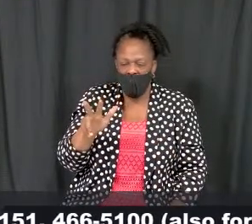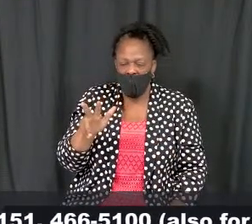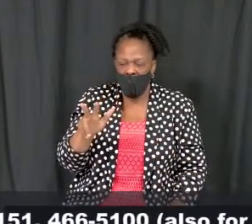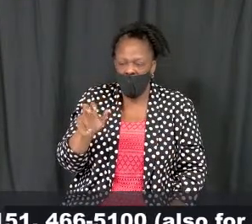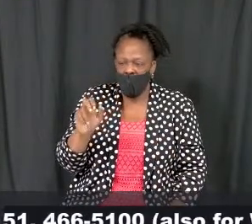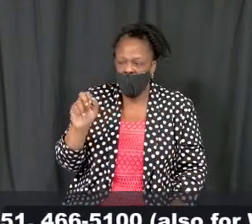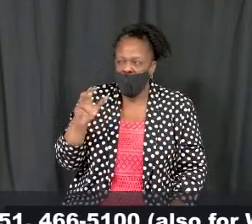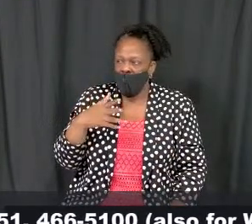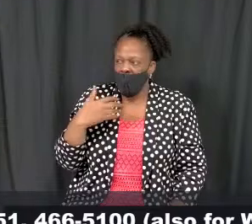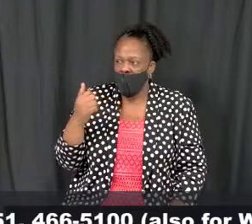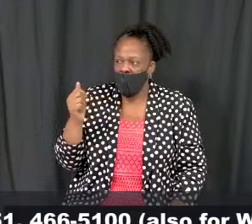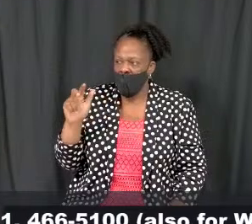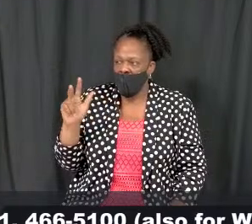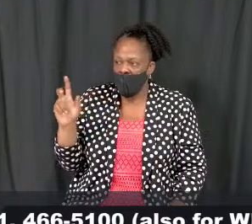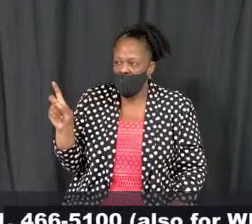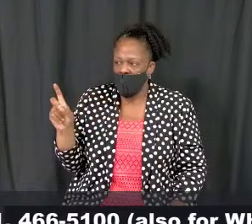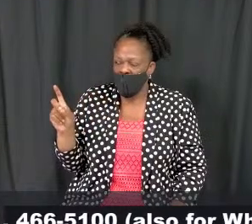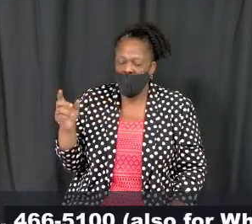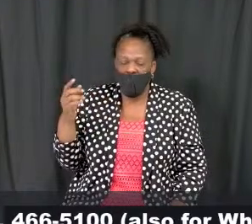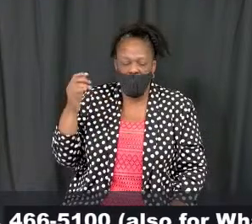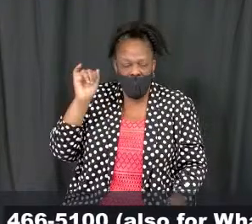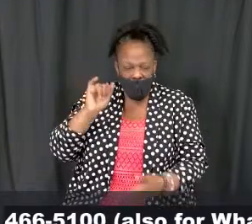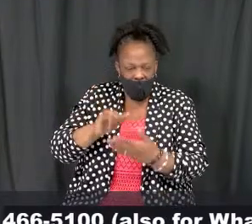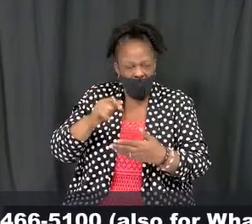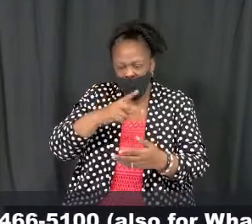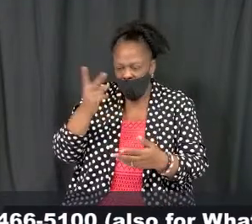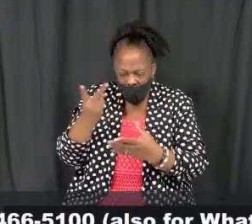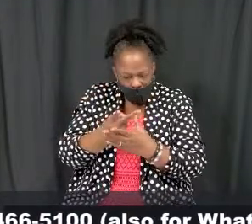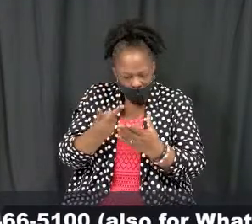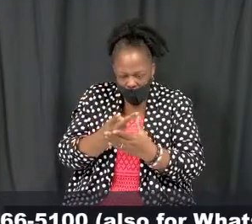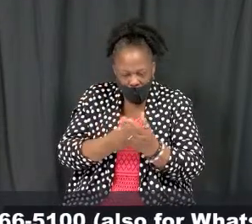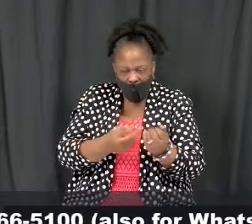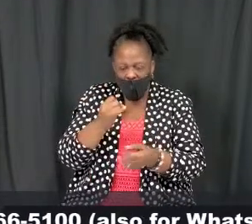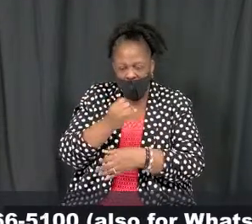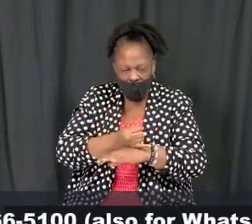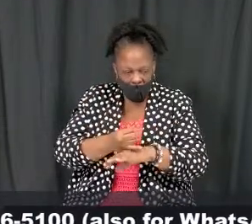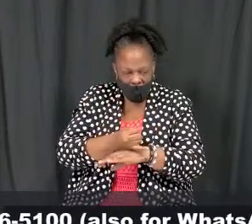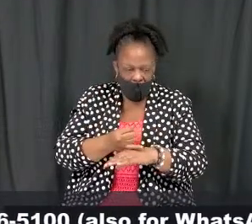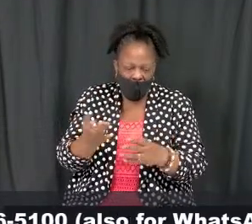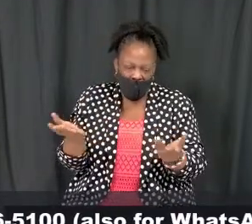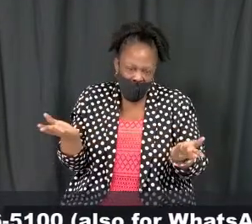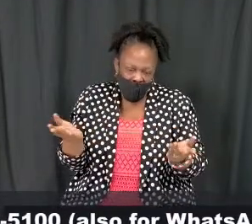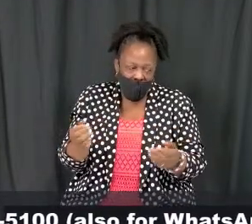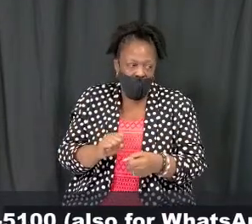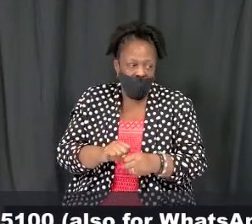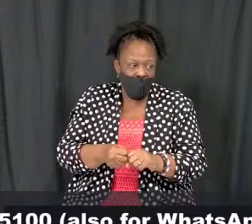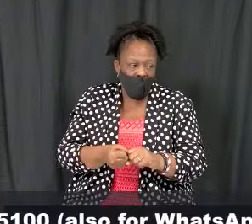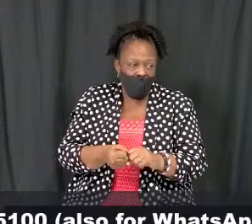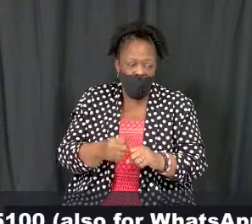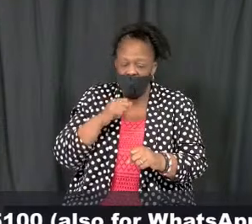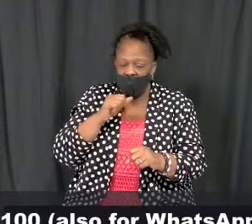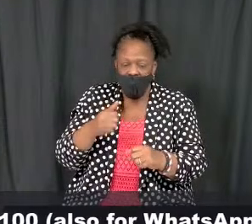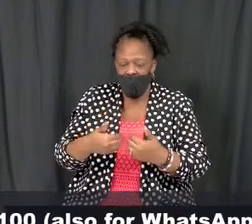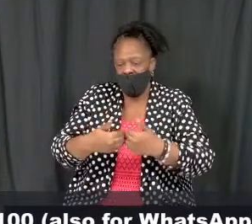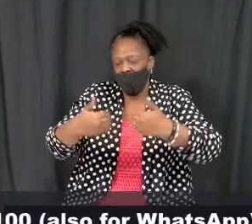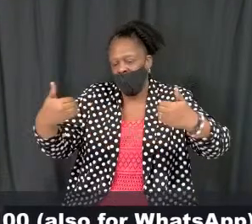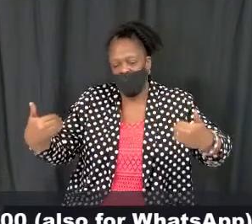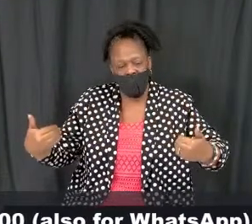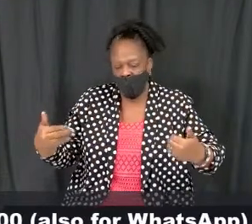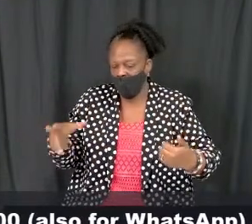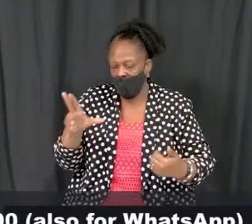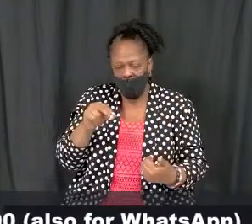33,037, that includes residents of St. Kitts and Nevis who move freely between both islands. And so there is